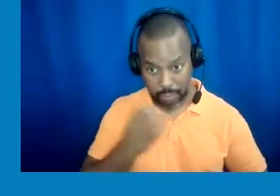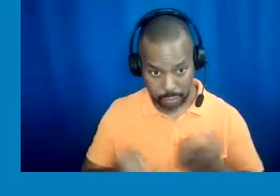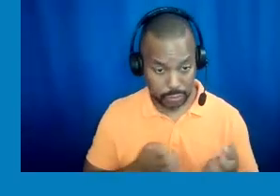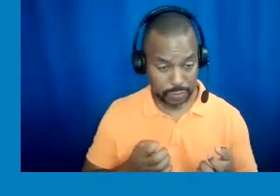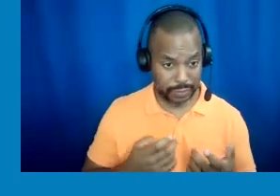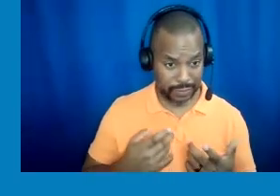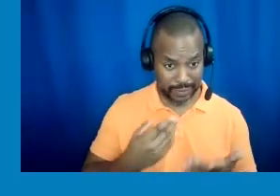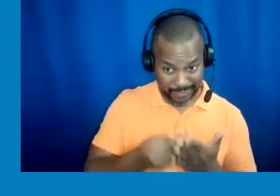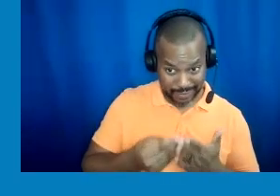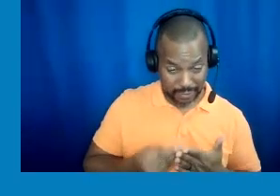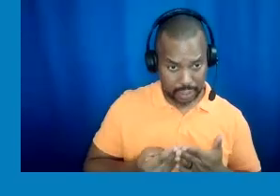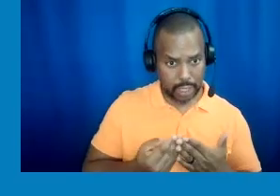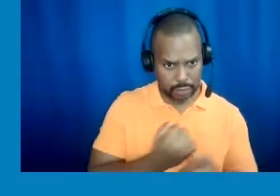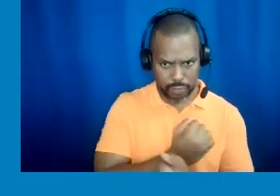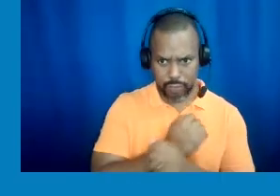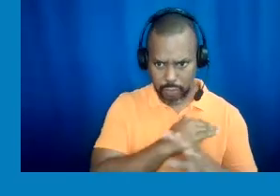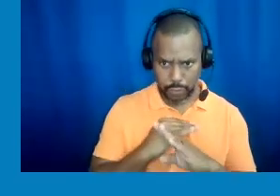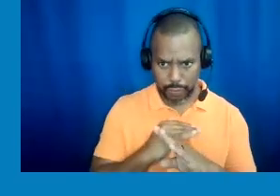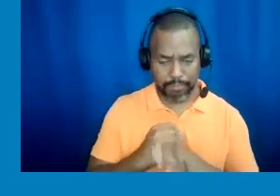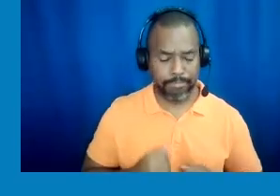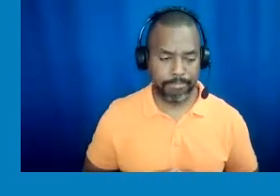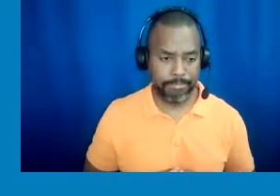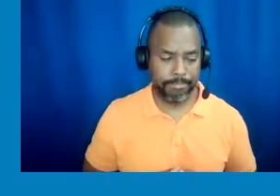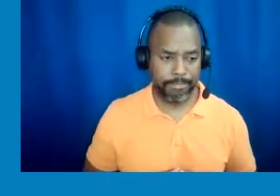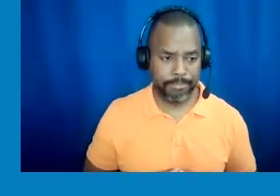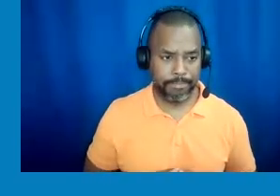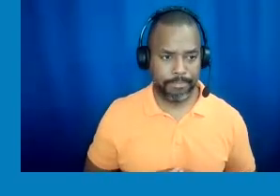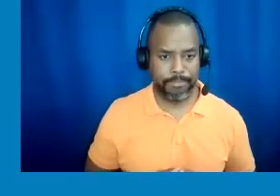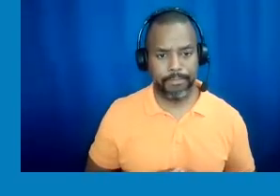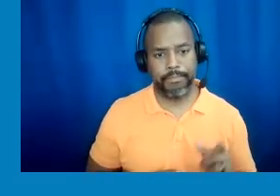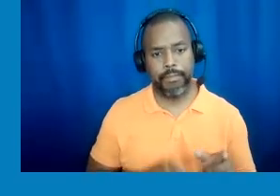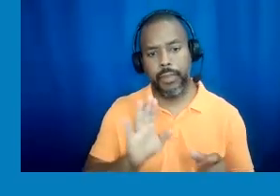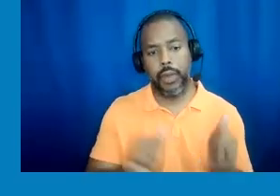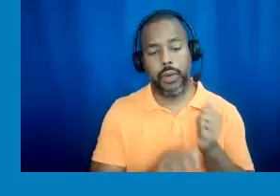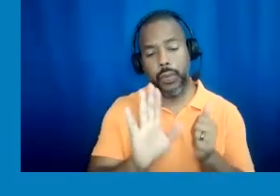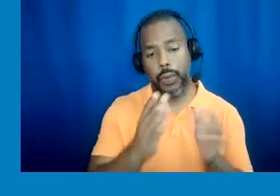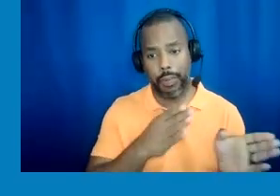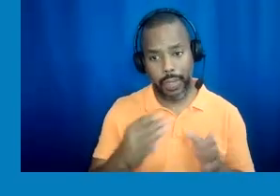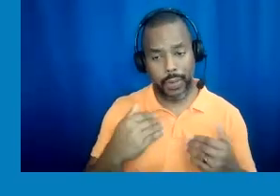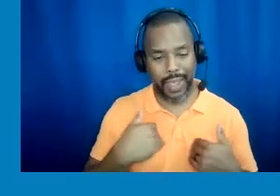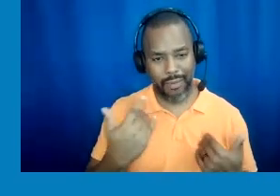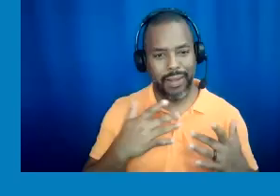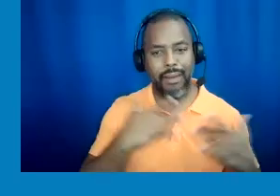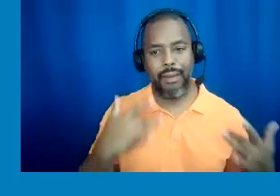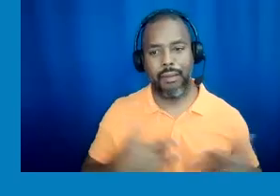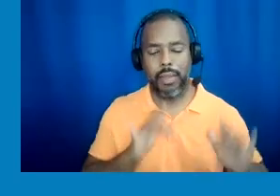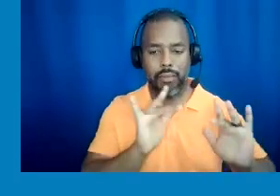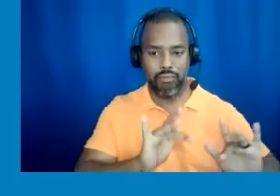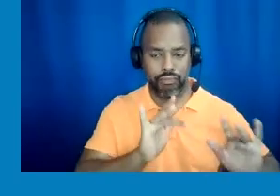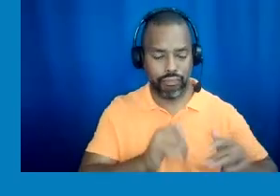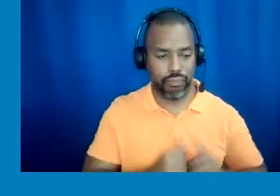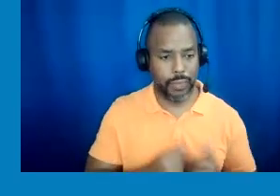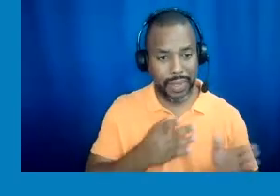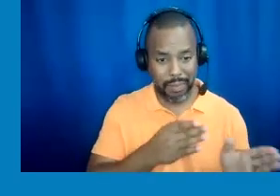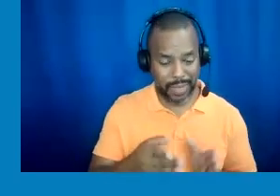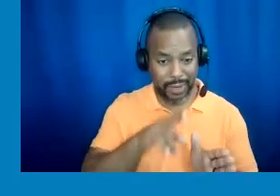can ripple into the many areas of life. So, under your life insurance plan, you have empathy, which can assist from planning a